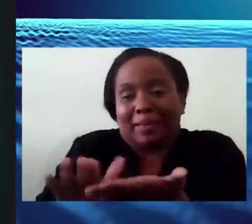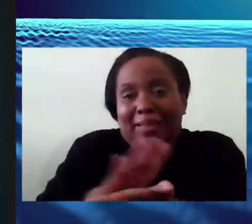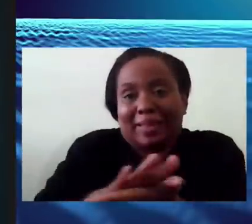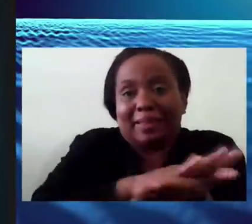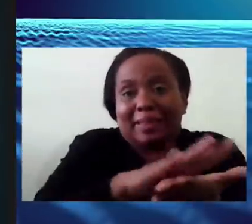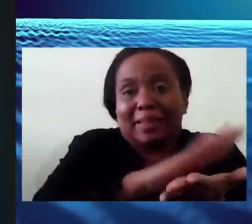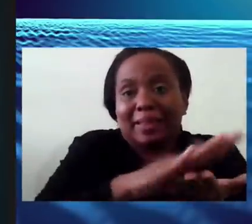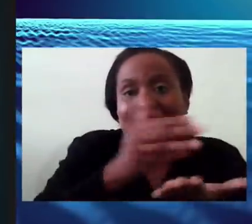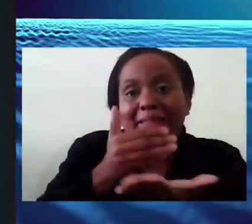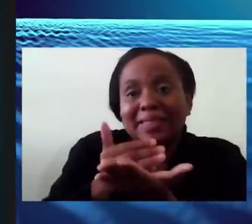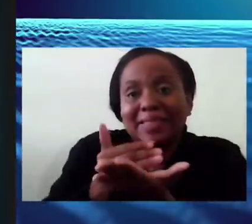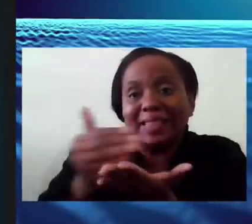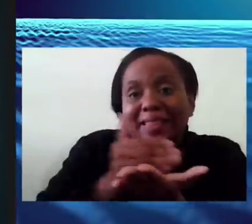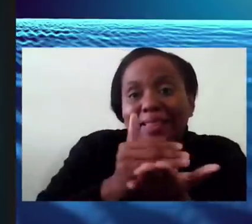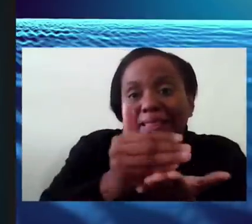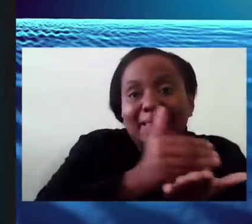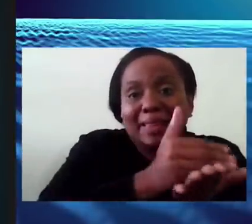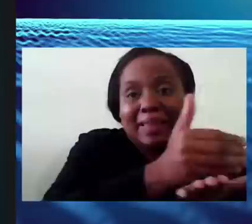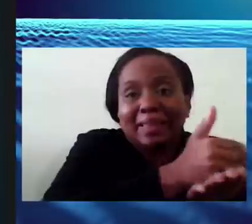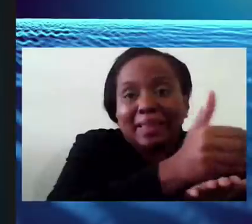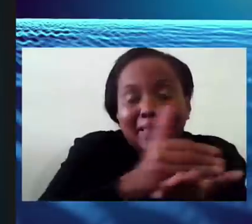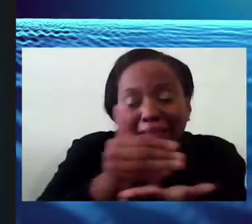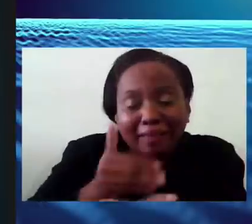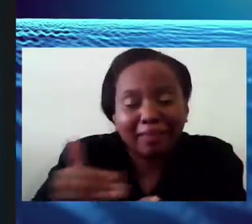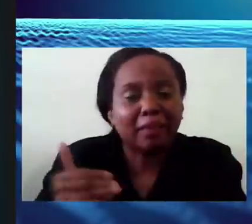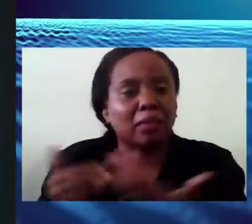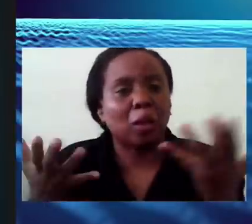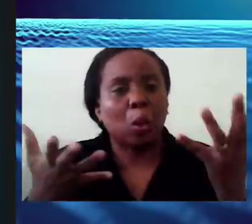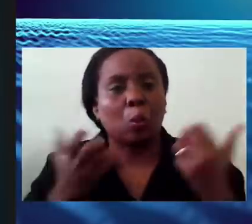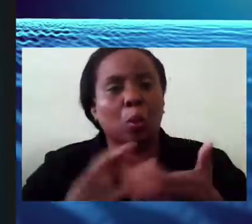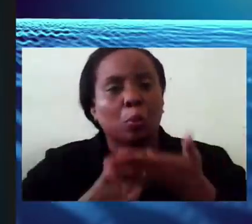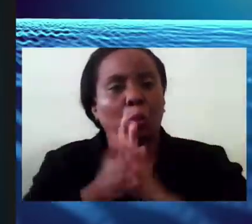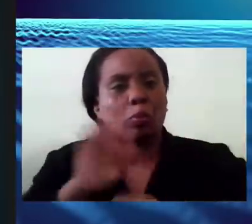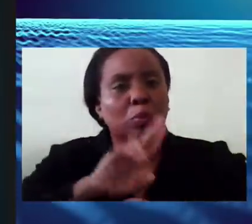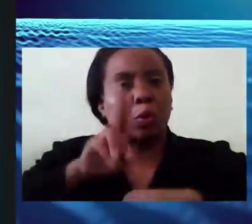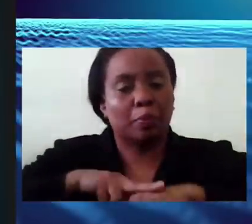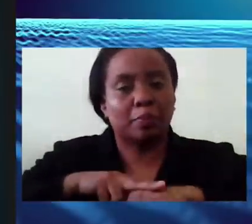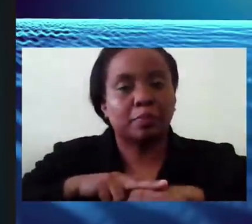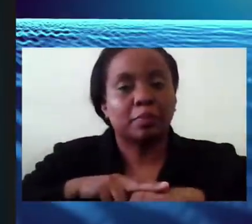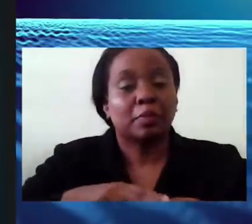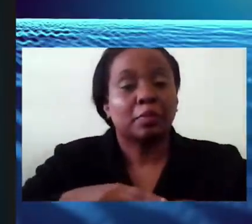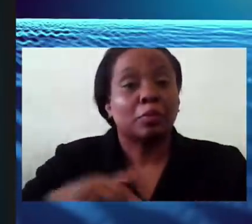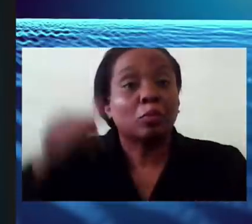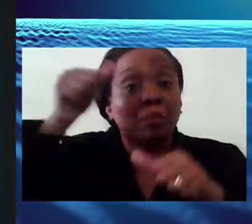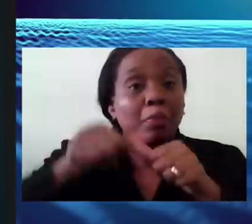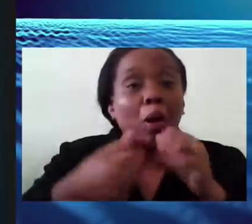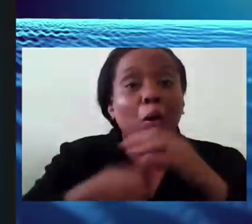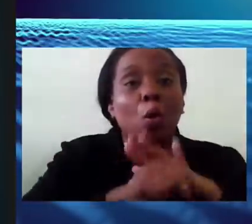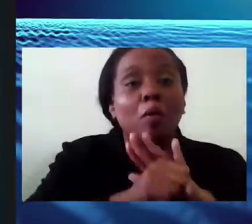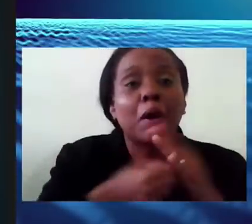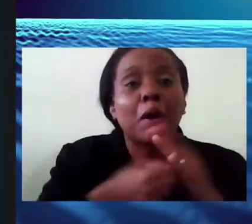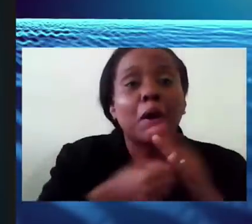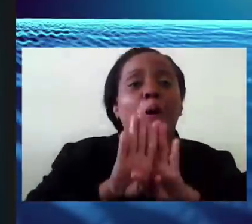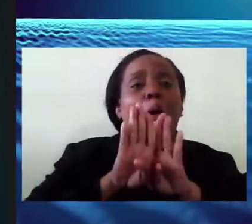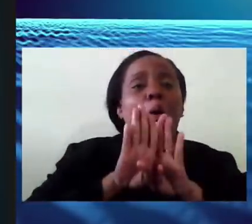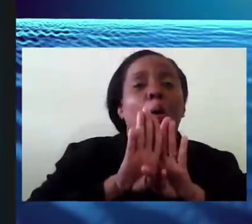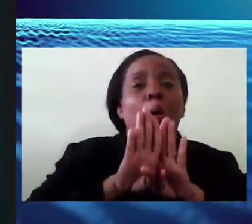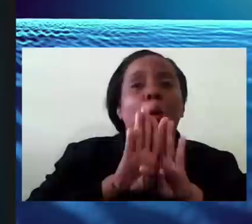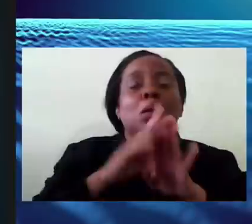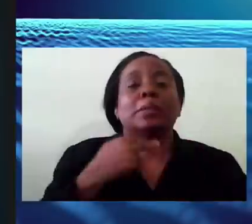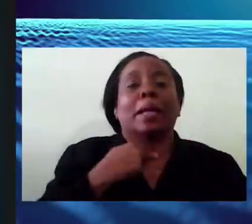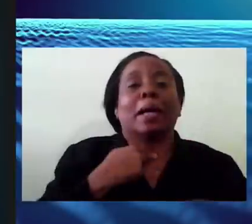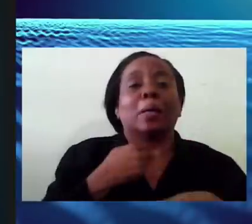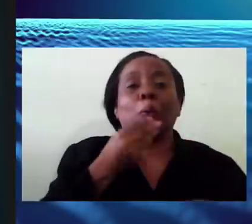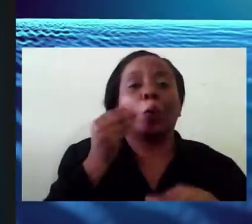to work and some degree of normalcy, because as people keep pointing out, we were on lockdown for a while. And as we came out of lockdown, this happened